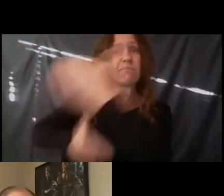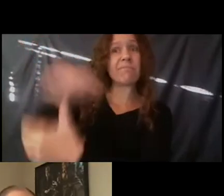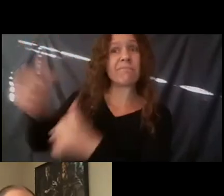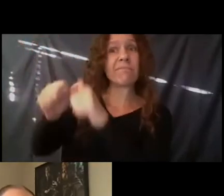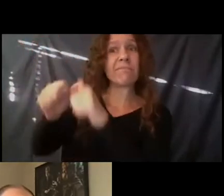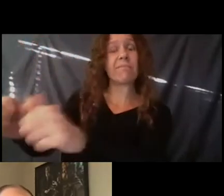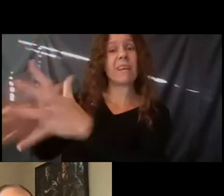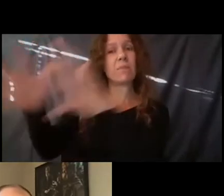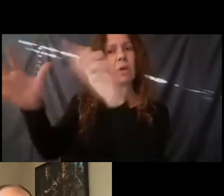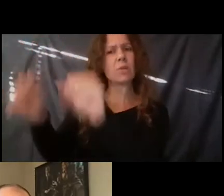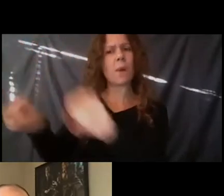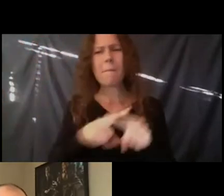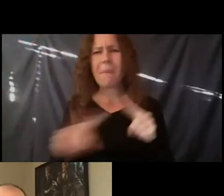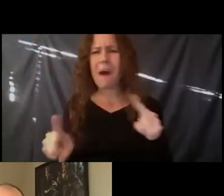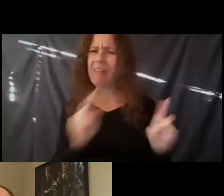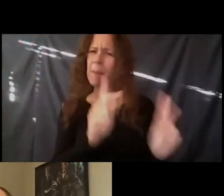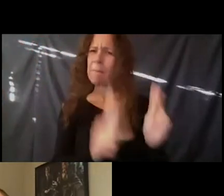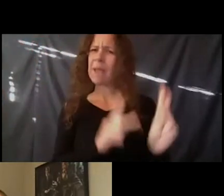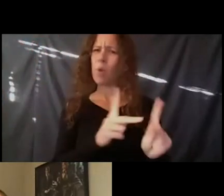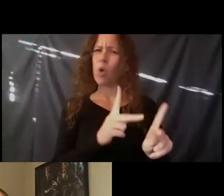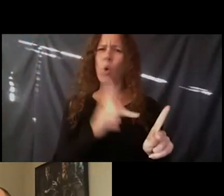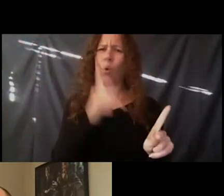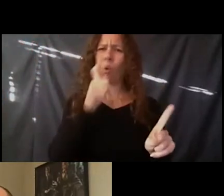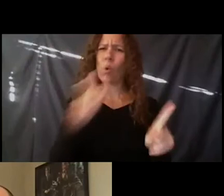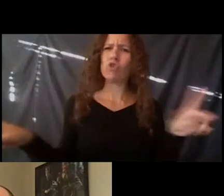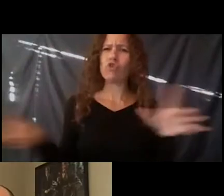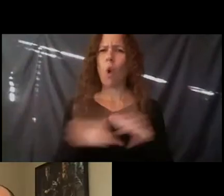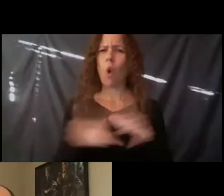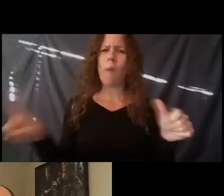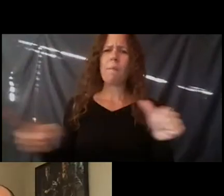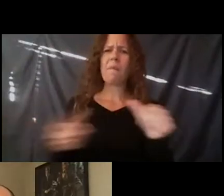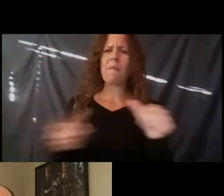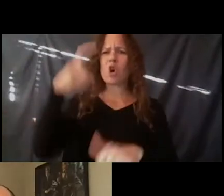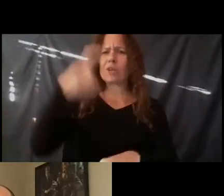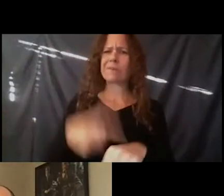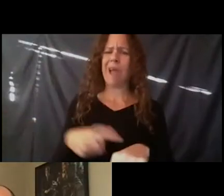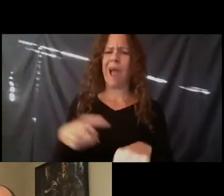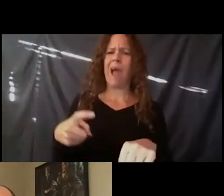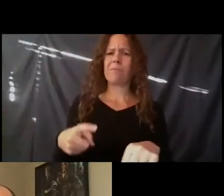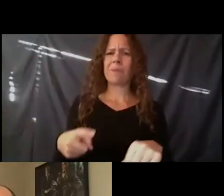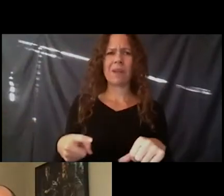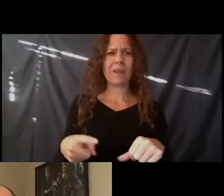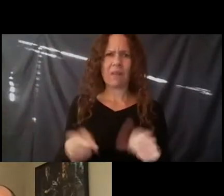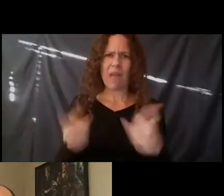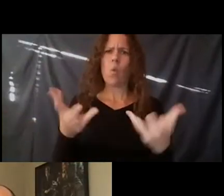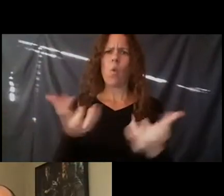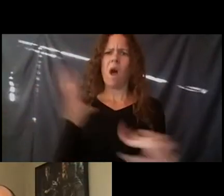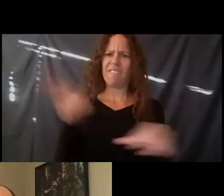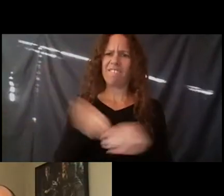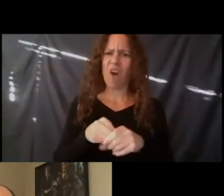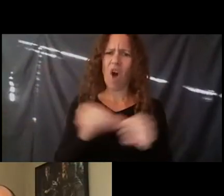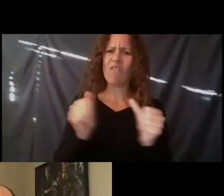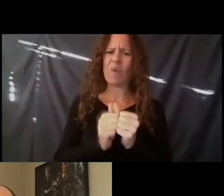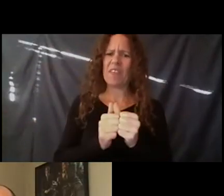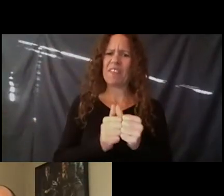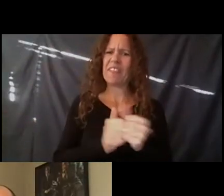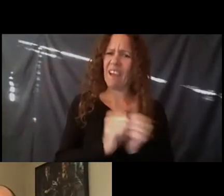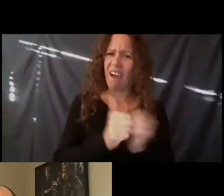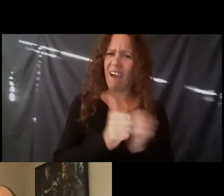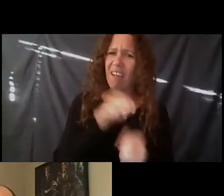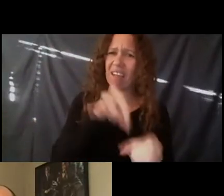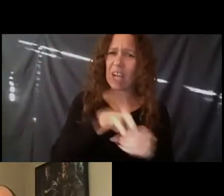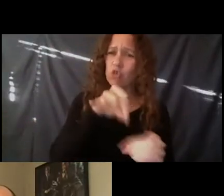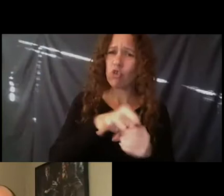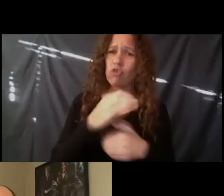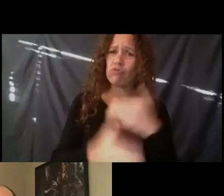leave those folks that showed for the first time that they wanted to, they're a part in this electoral process, in this